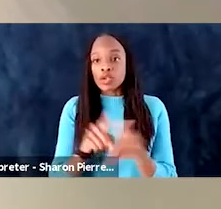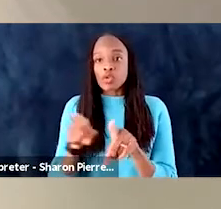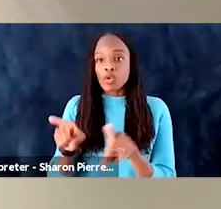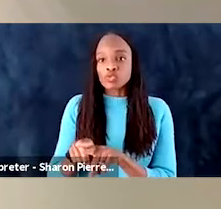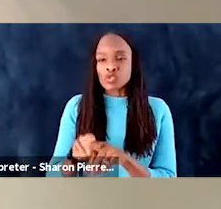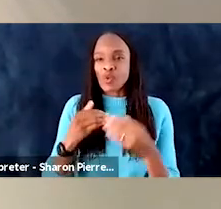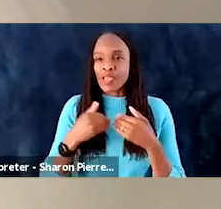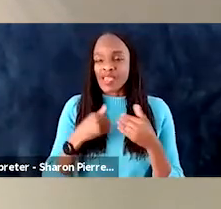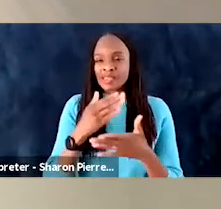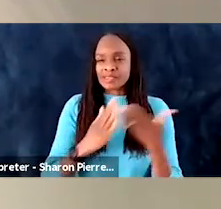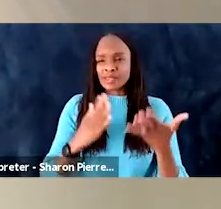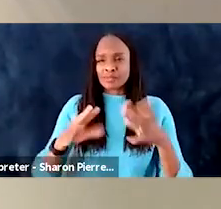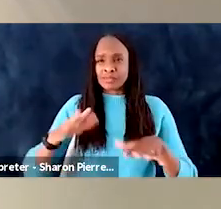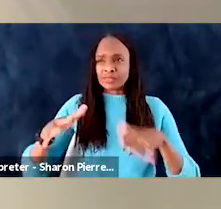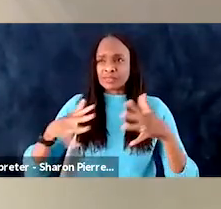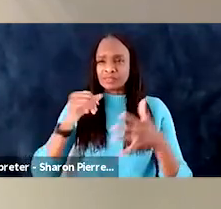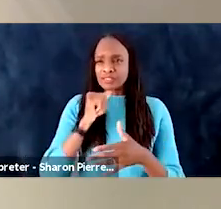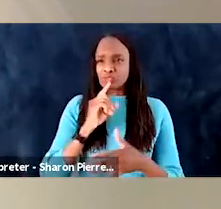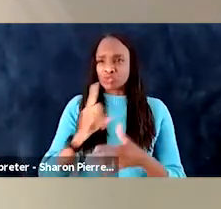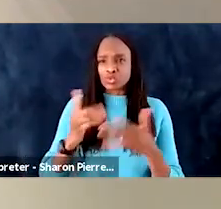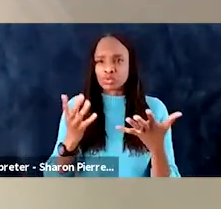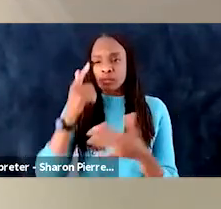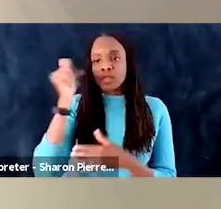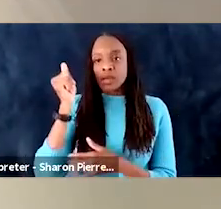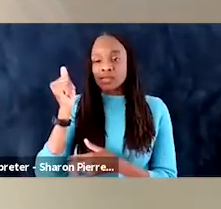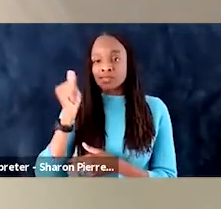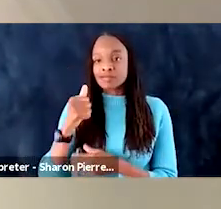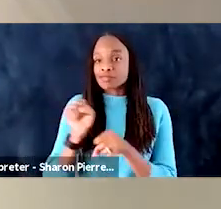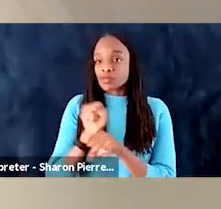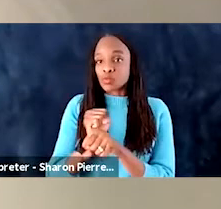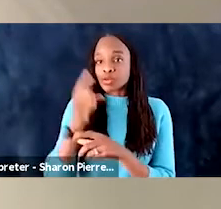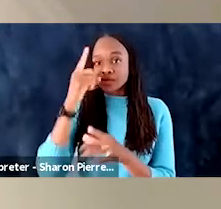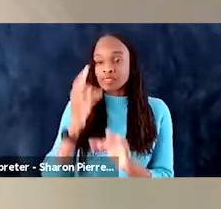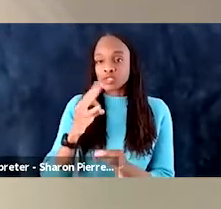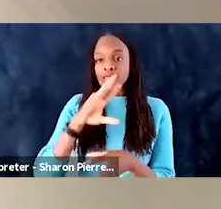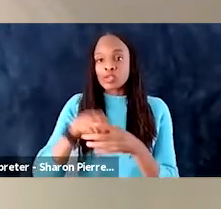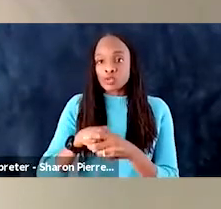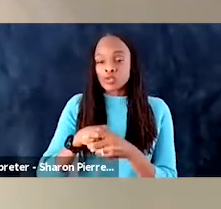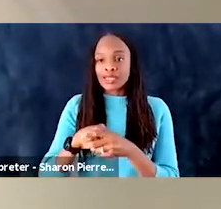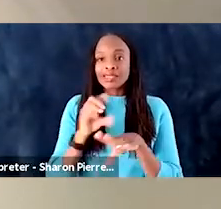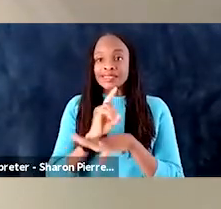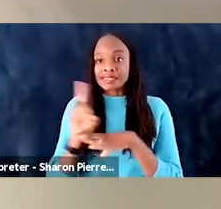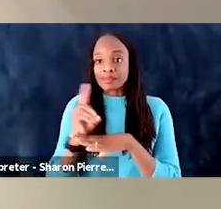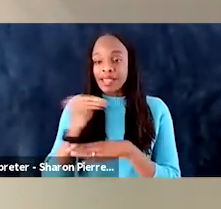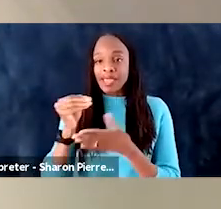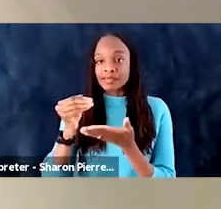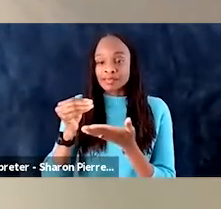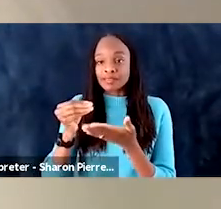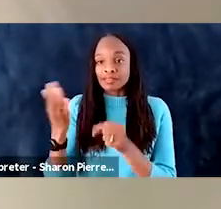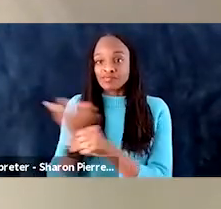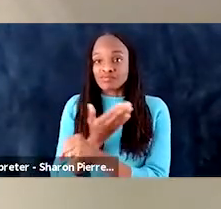of uncertainty and precarity, because these employment decisions, including discipline and dismissal, are based